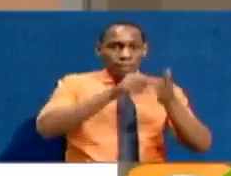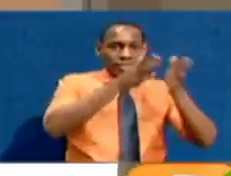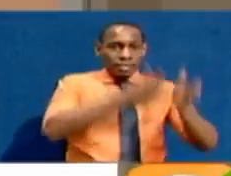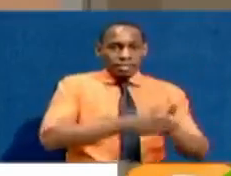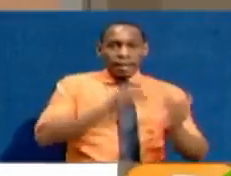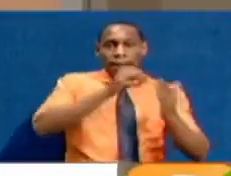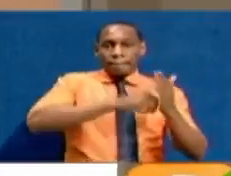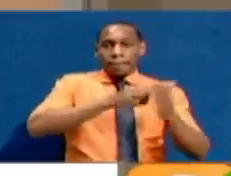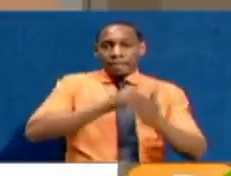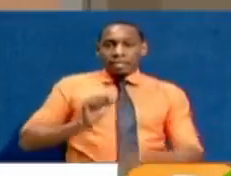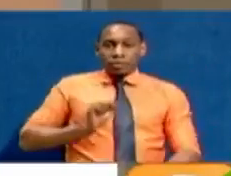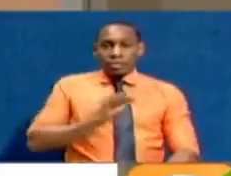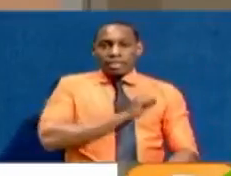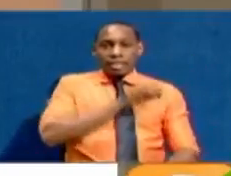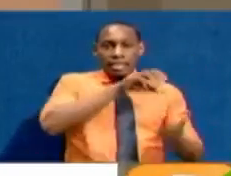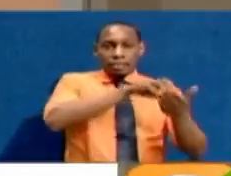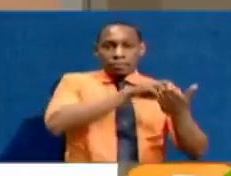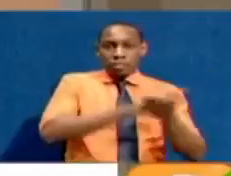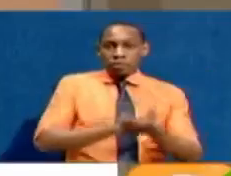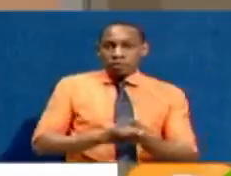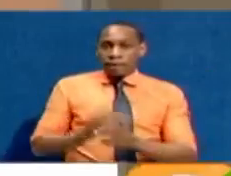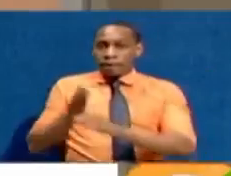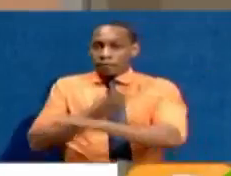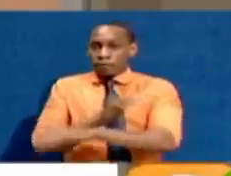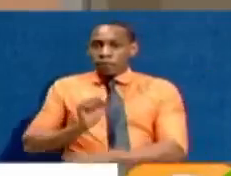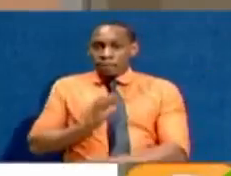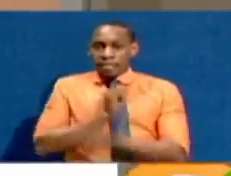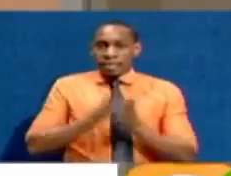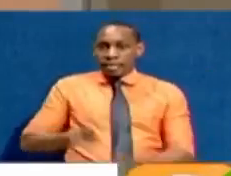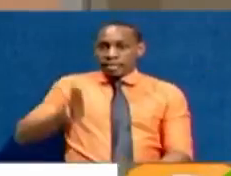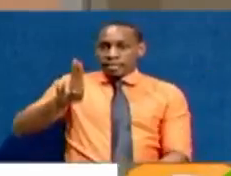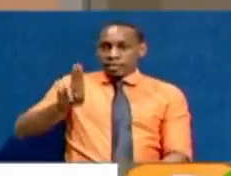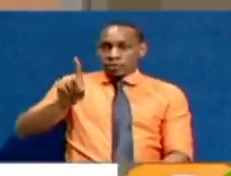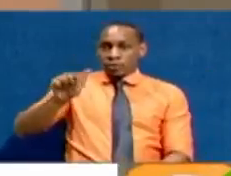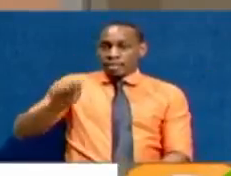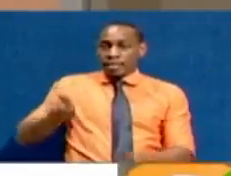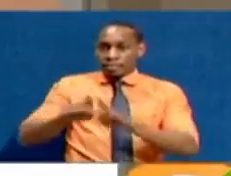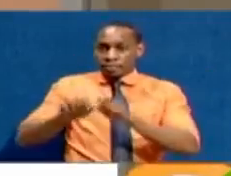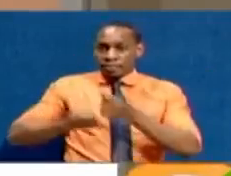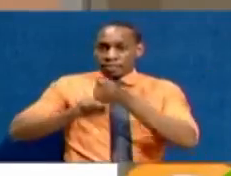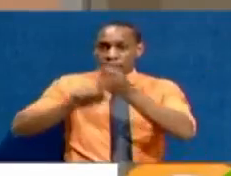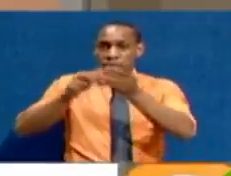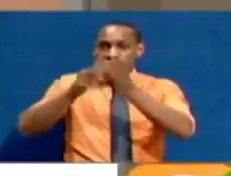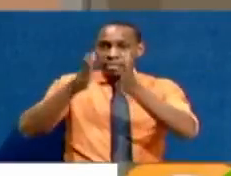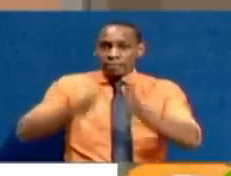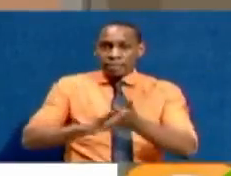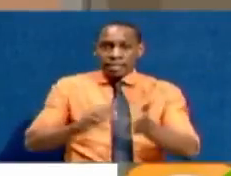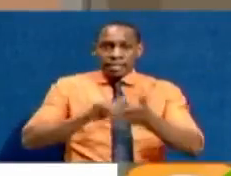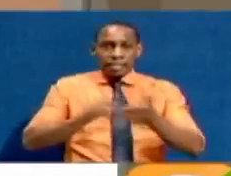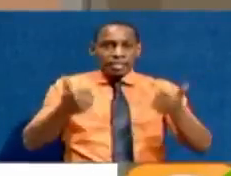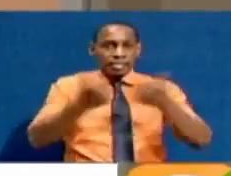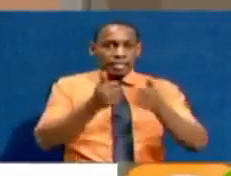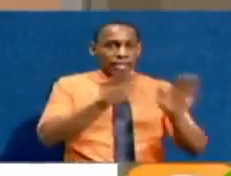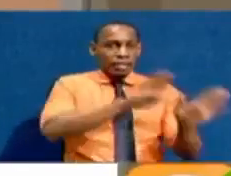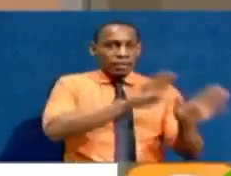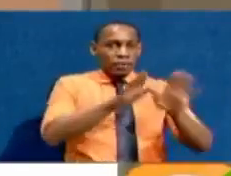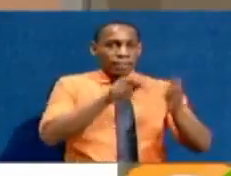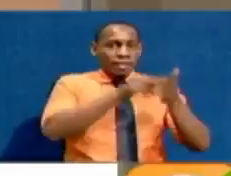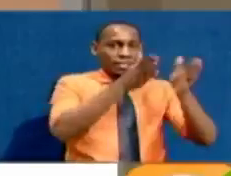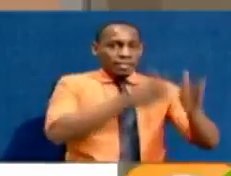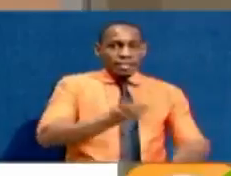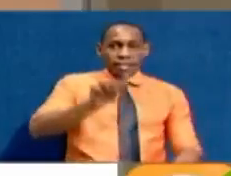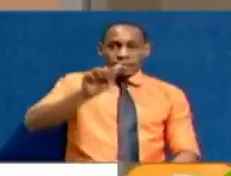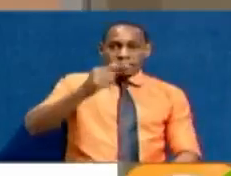candidate for the Machakos Senate seat. Muthama's UDA is equally sponsoring a candidate to face off with Wiper's